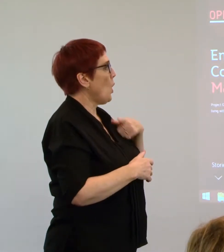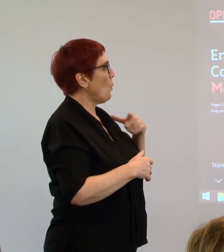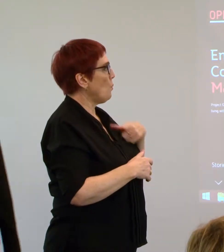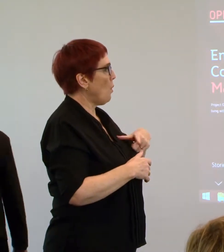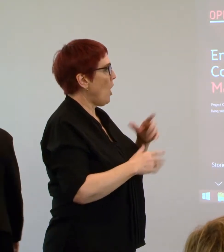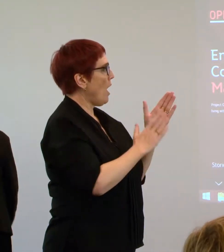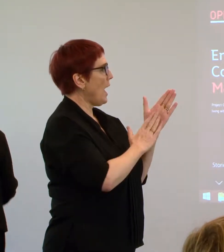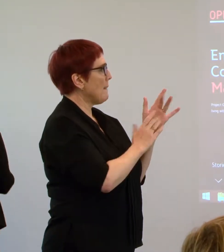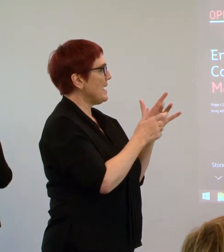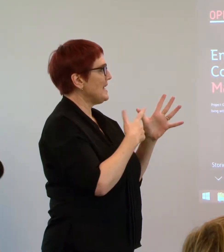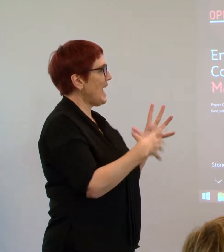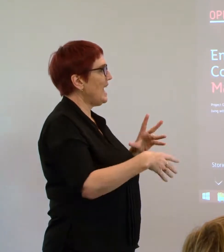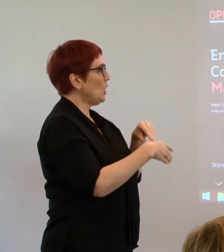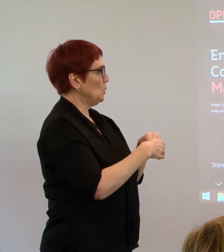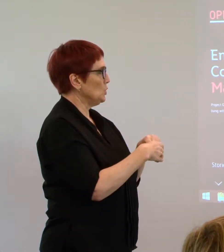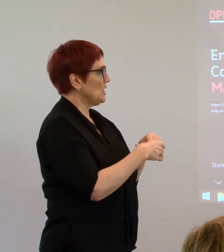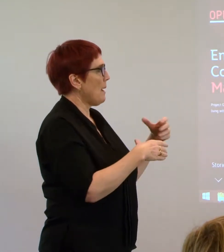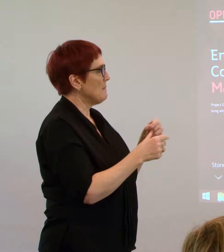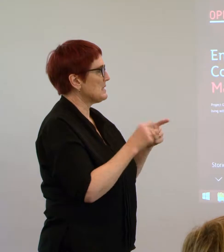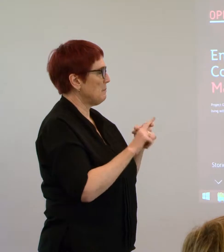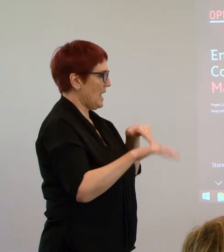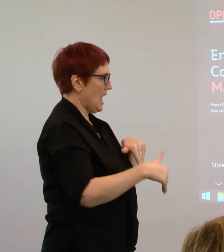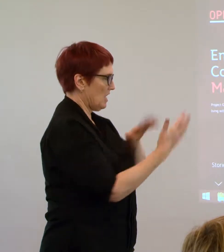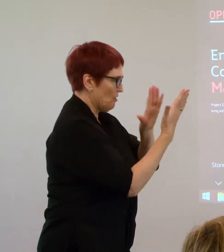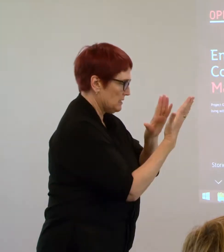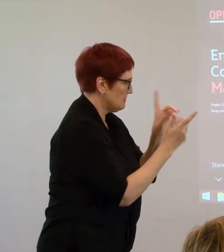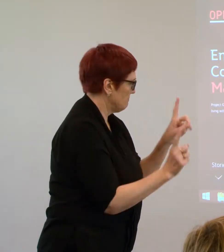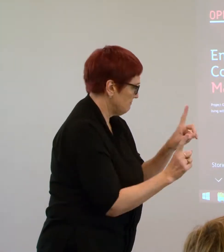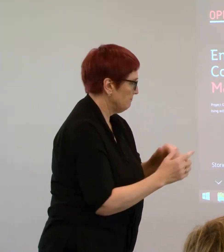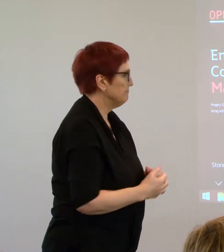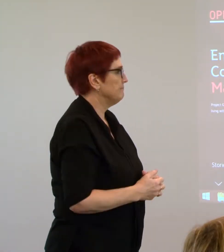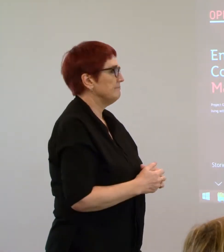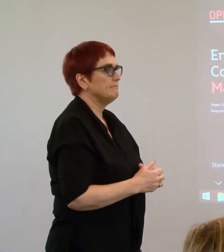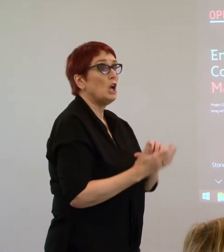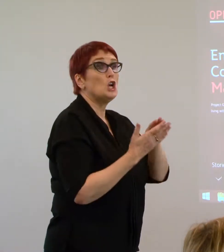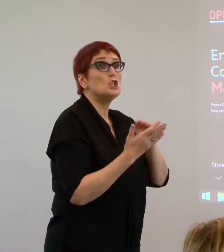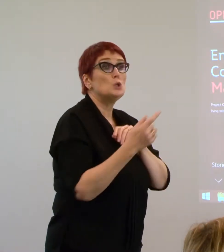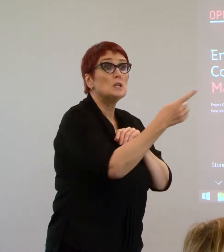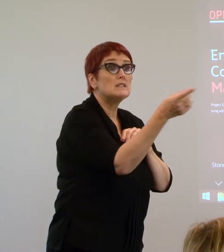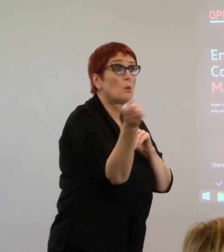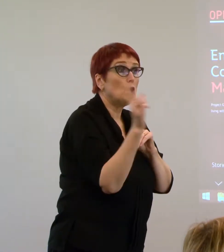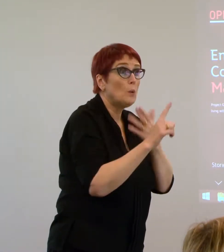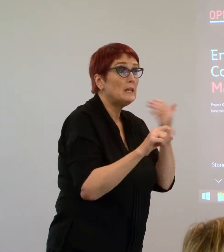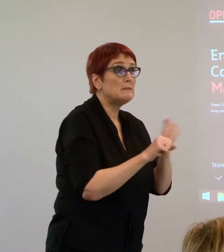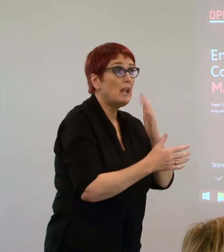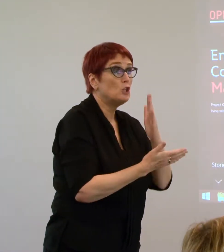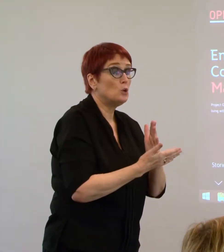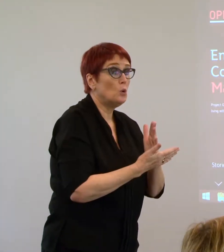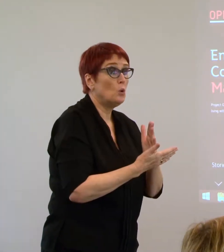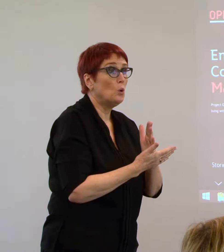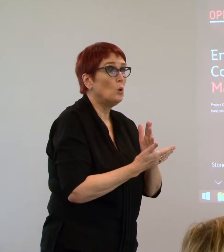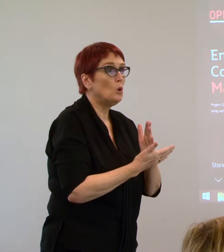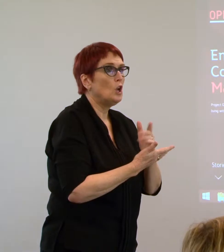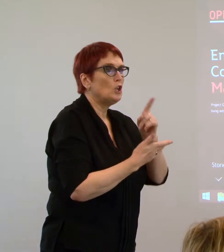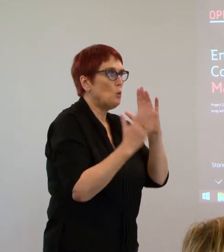media inclusion needs to be addressed. Journalism students, just a note for you, just make sure you're up front